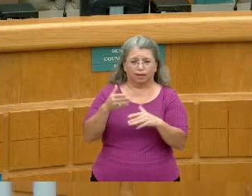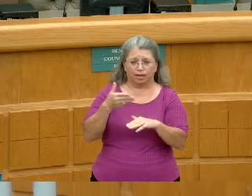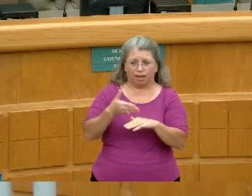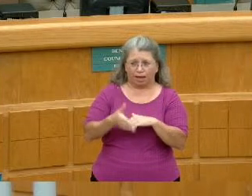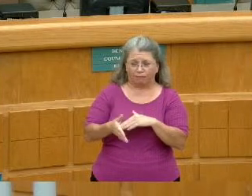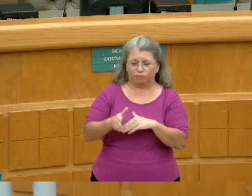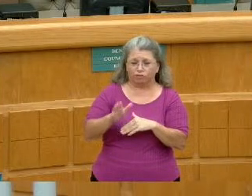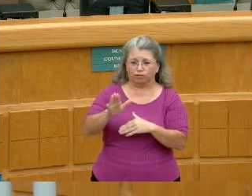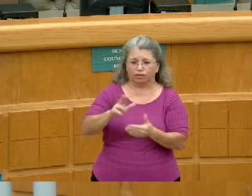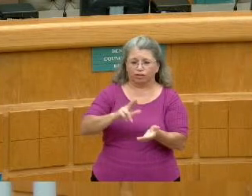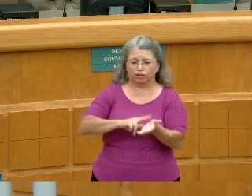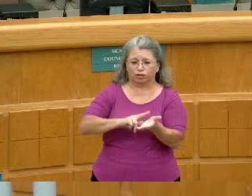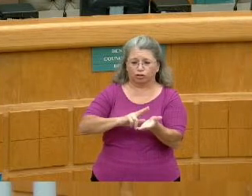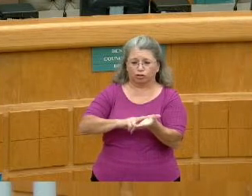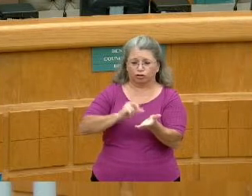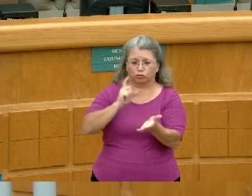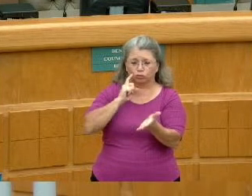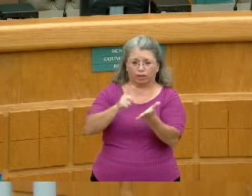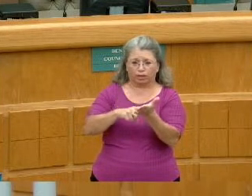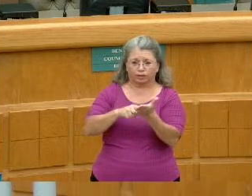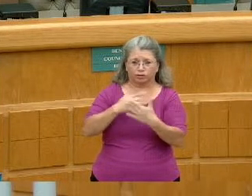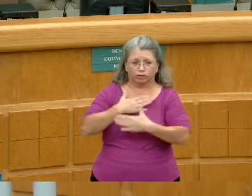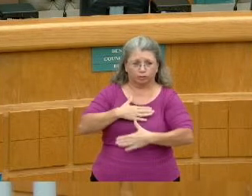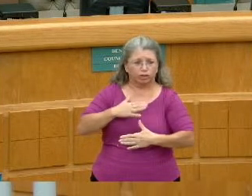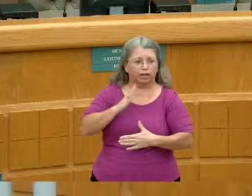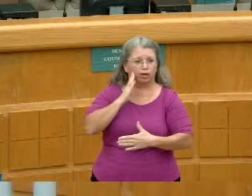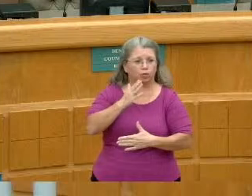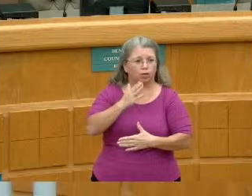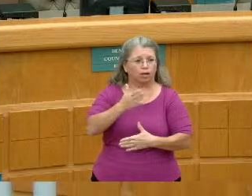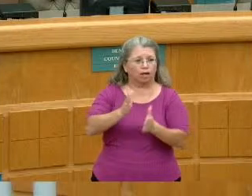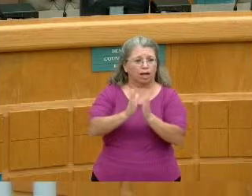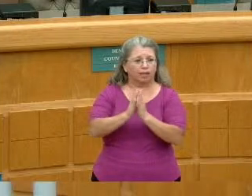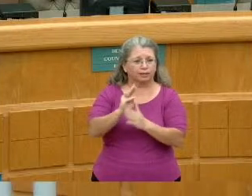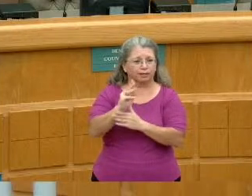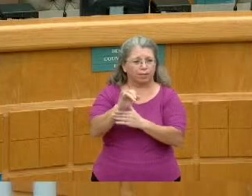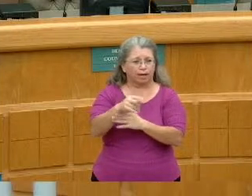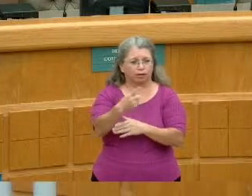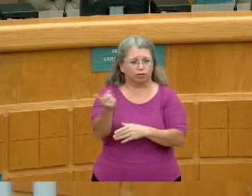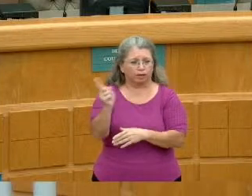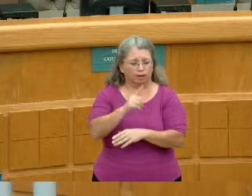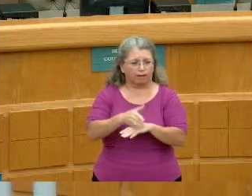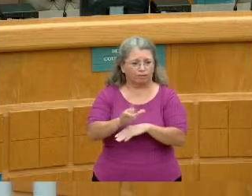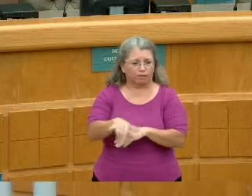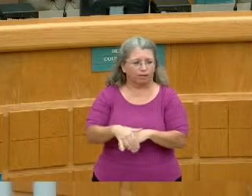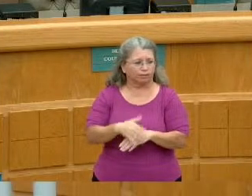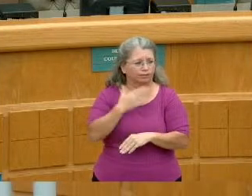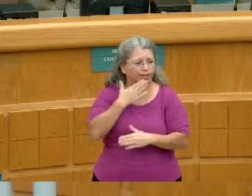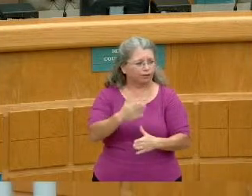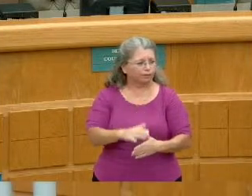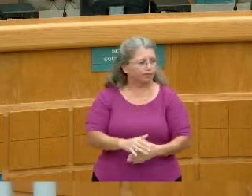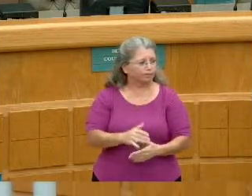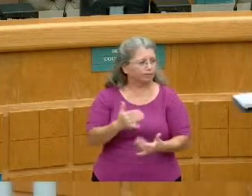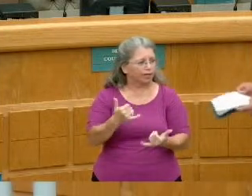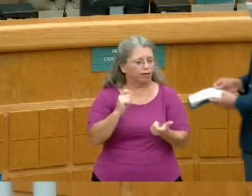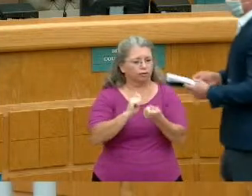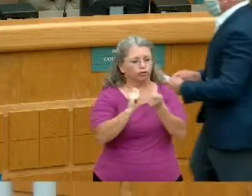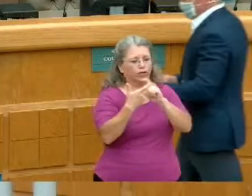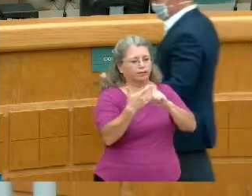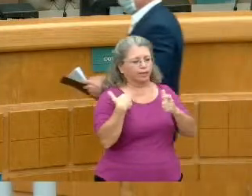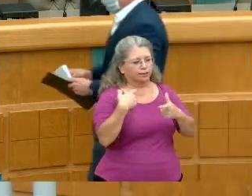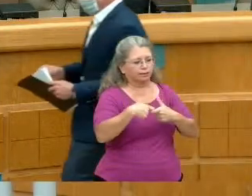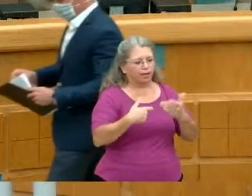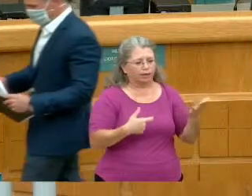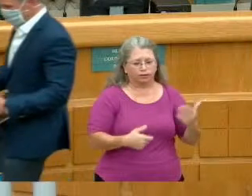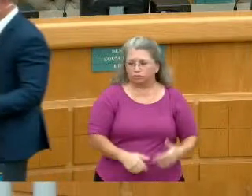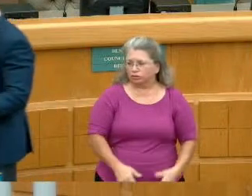nurse recognition, we're going to have Mayor Joe McComb come up next. Thank you. En resumen, las cifras más recientes indican